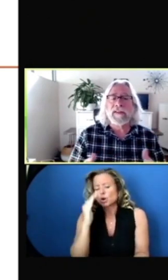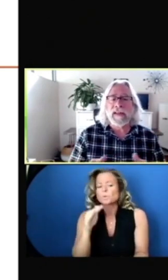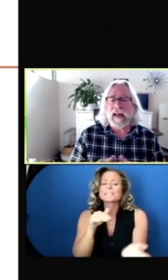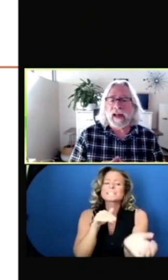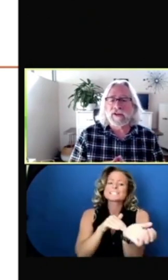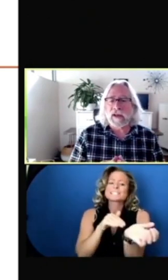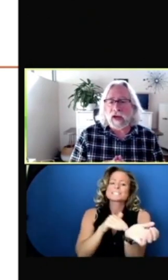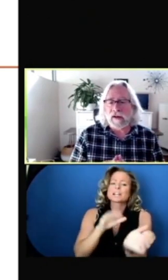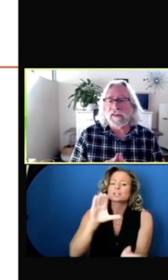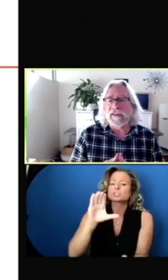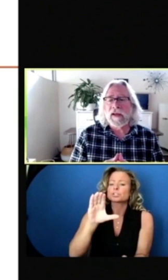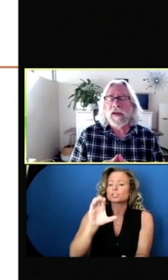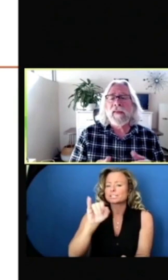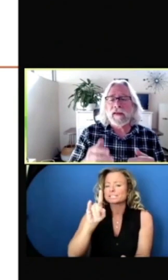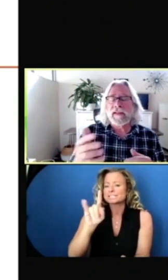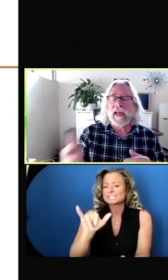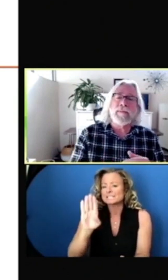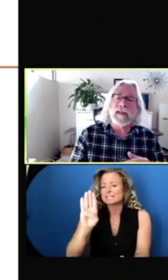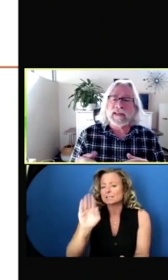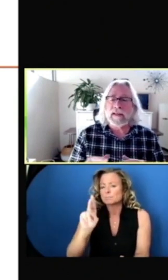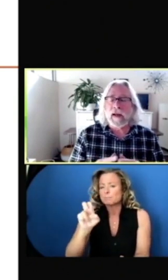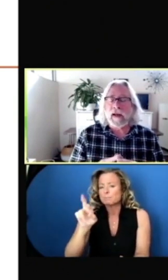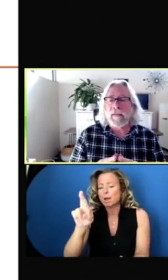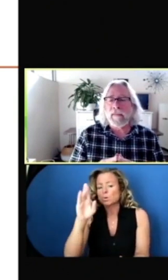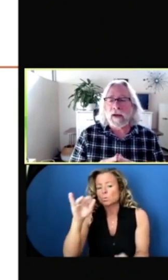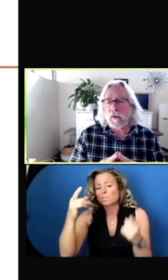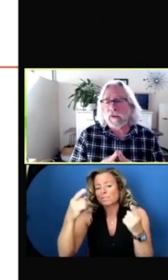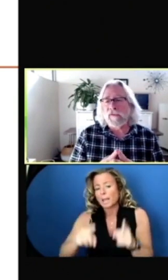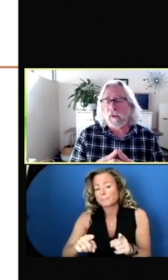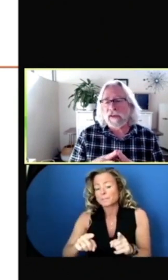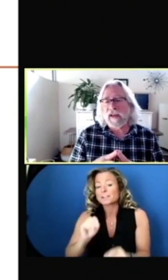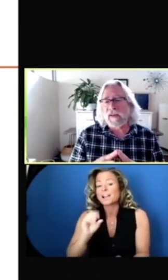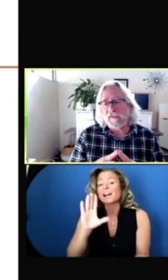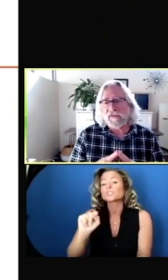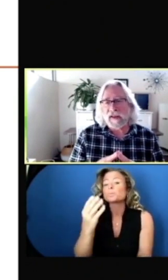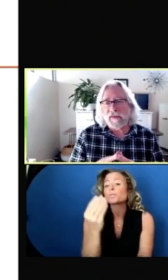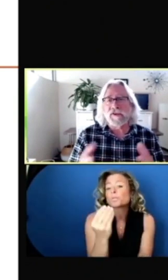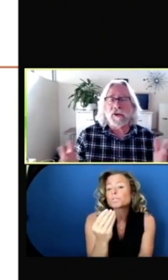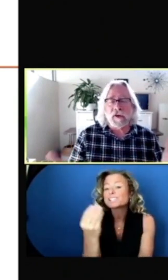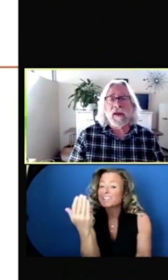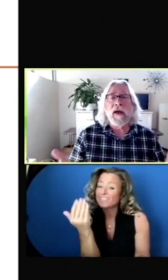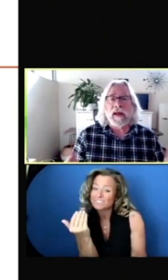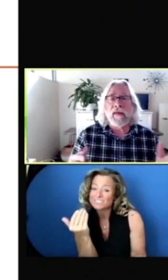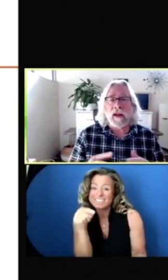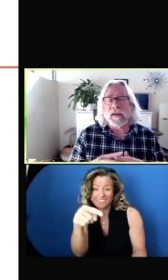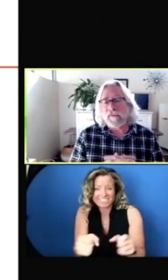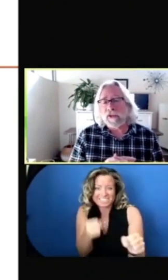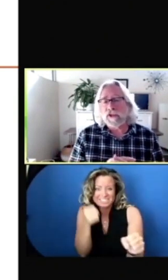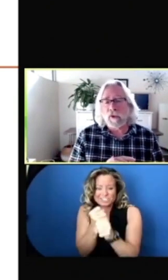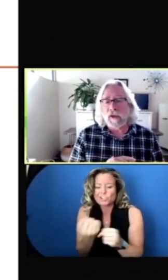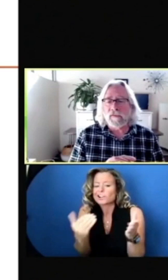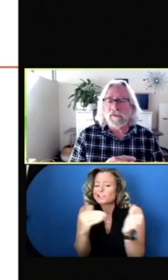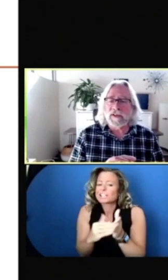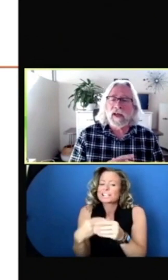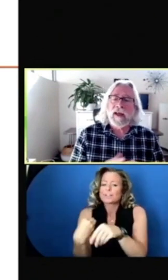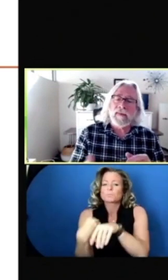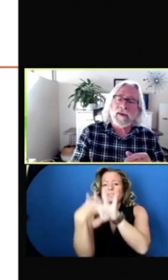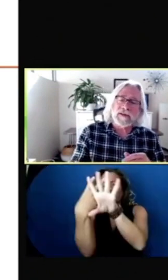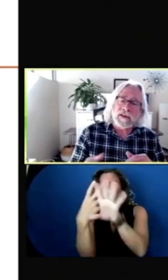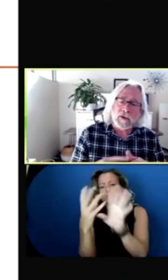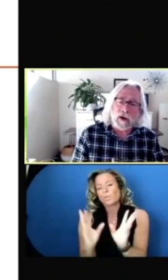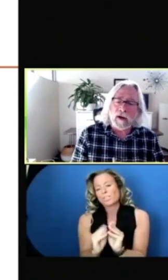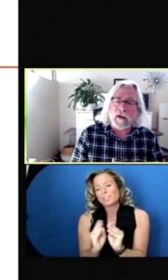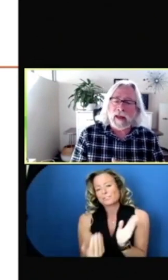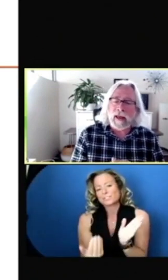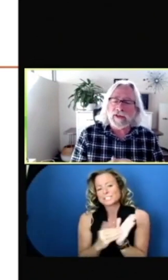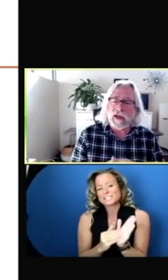Health Literacy in Action Conference. That'll take place October 14th and 15th this year. Again, that'll be a virtual conference. And there's